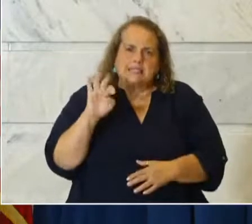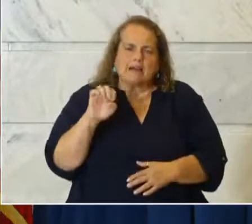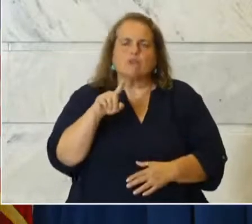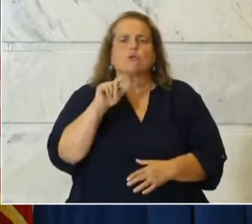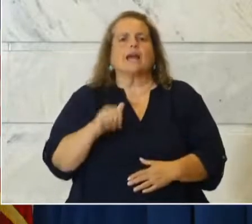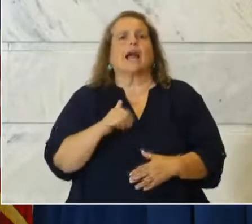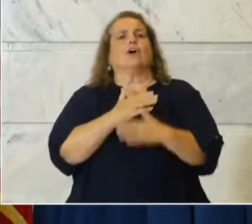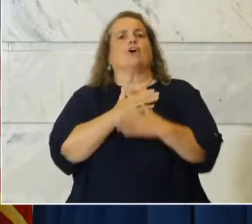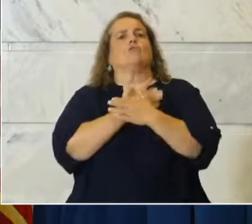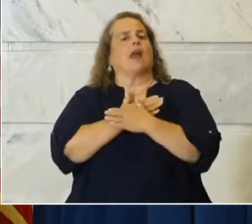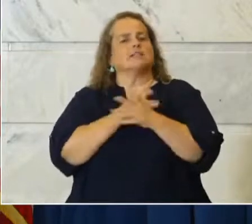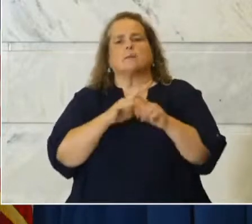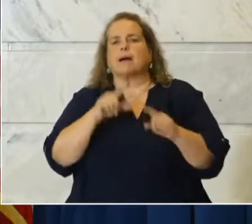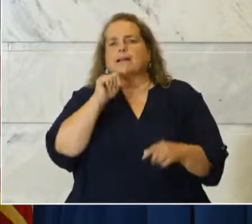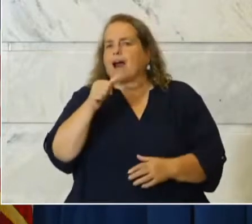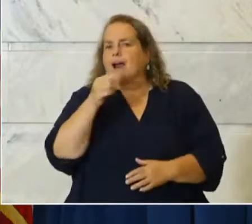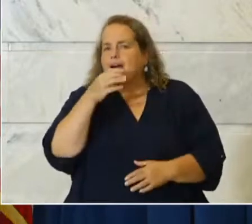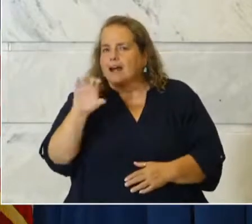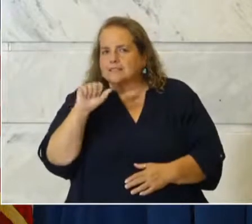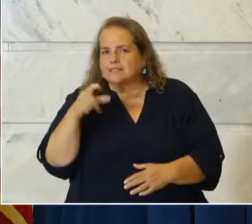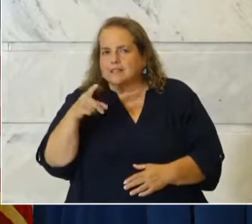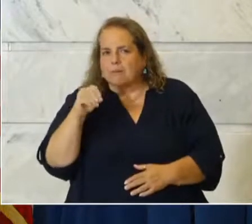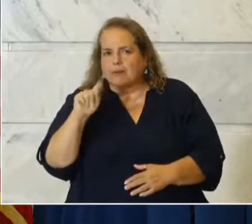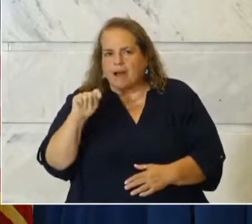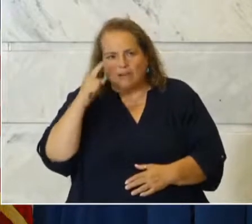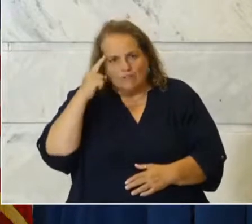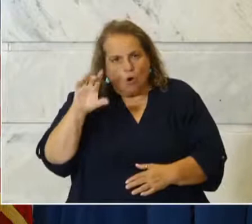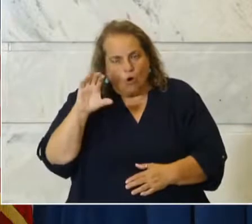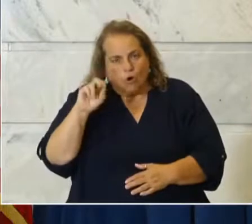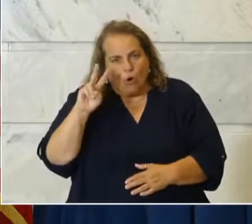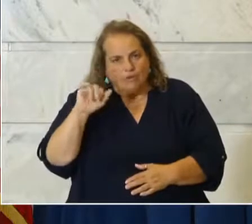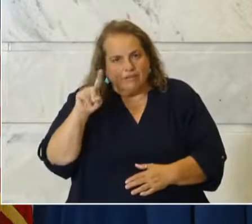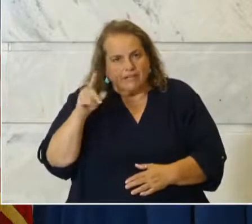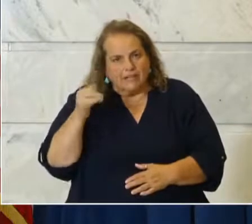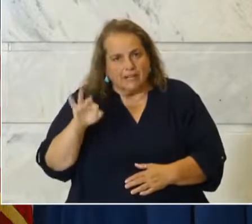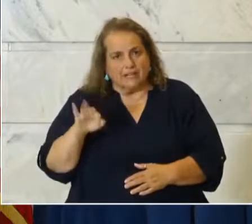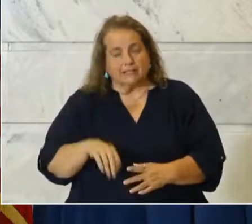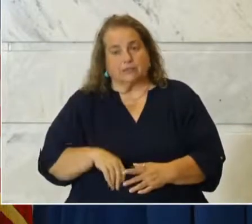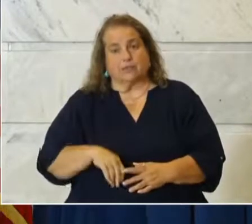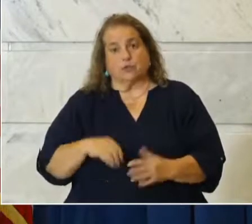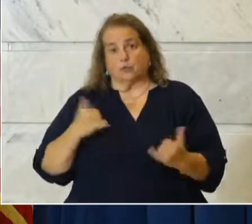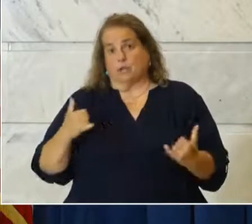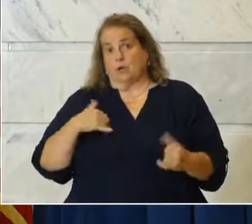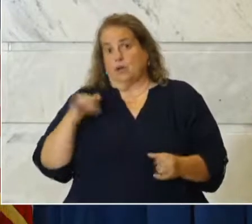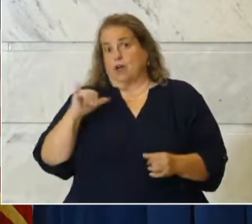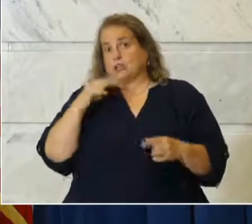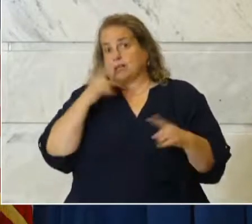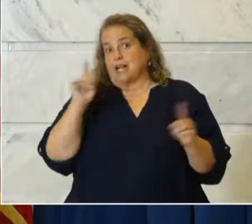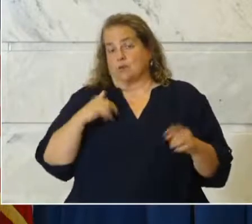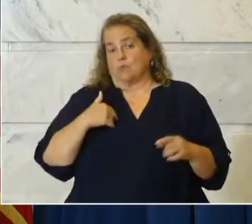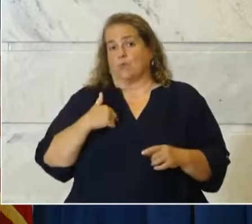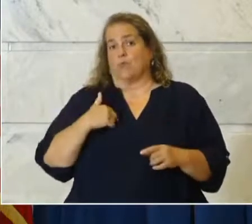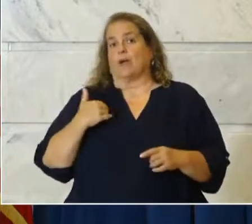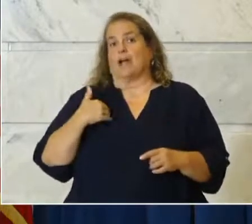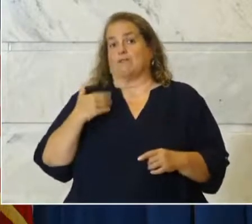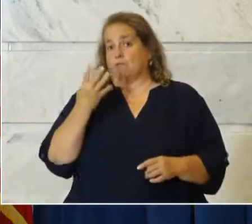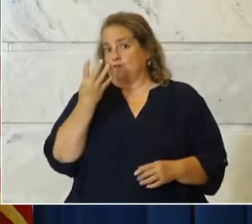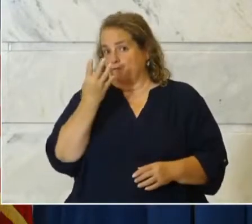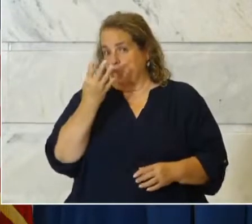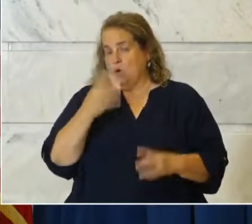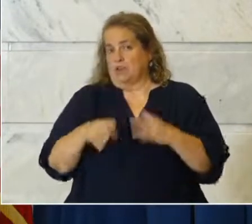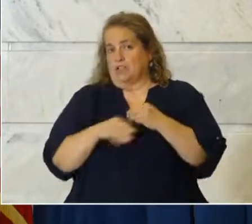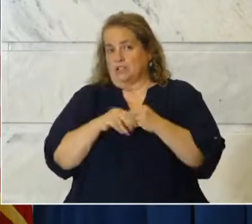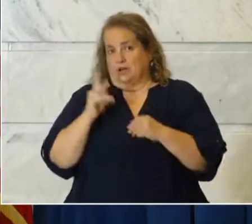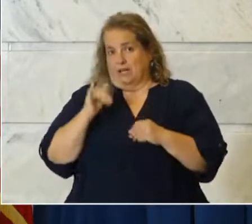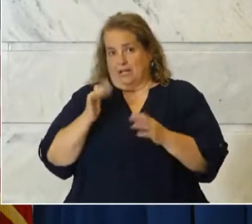but is not a hotspot for COVID-19. Today we're also announcing that we lost 4 additional